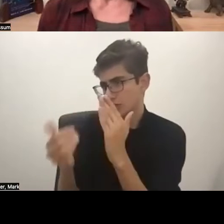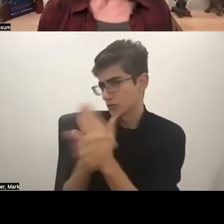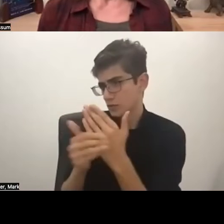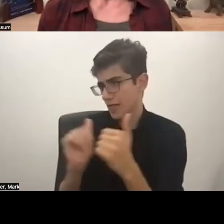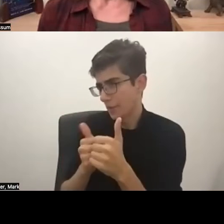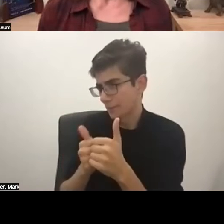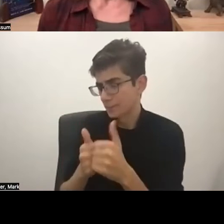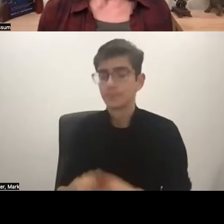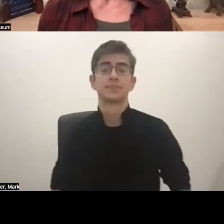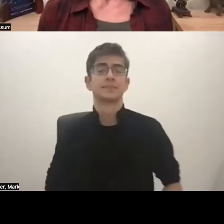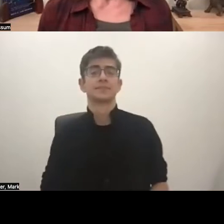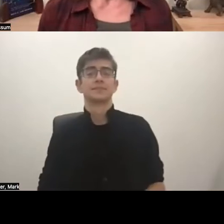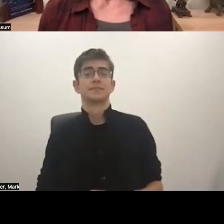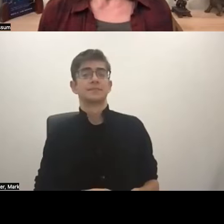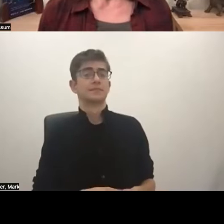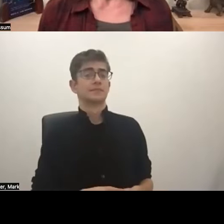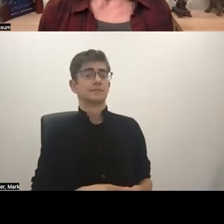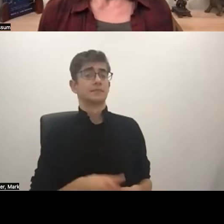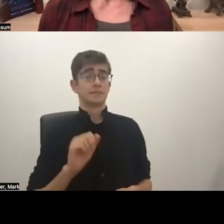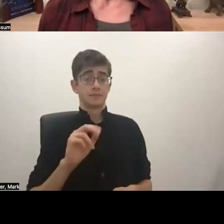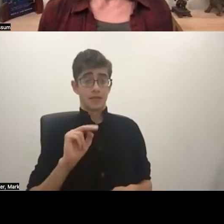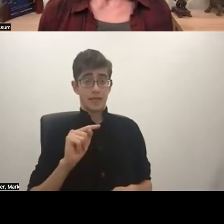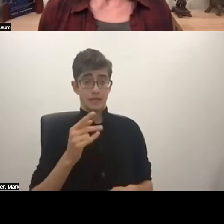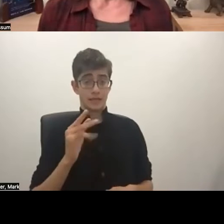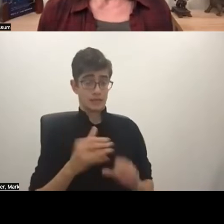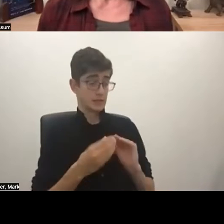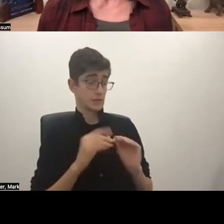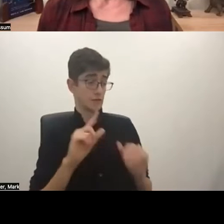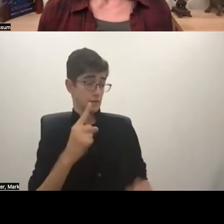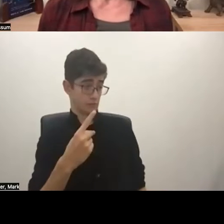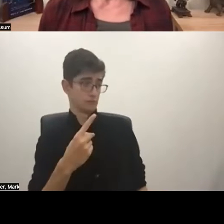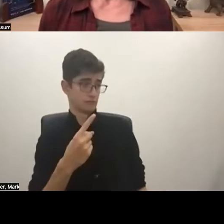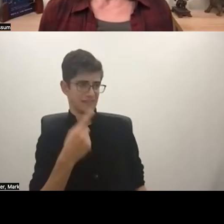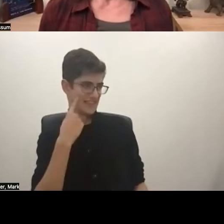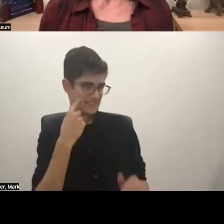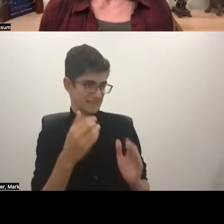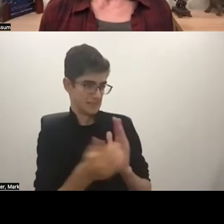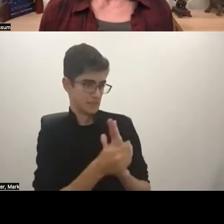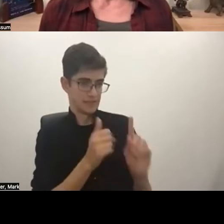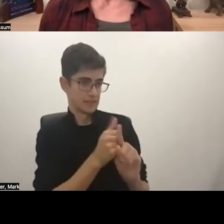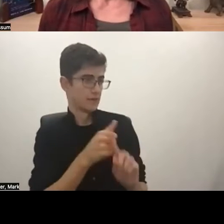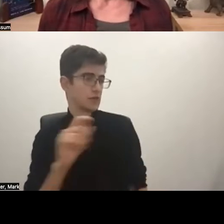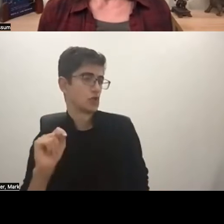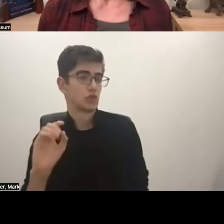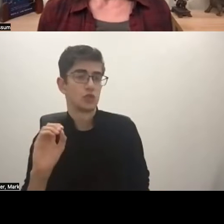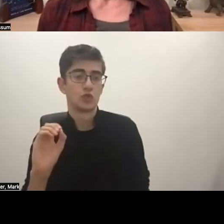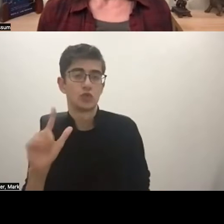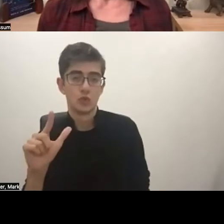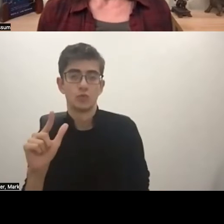Yeah, I would say first and foremost as a tool, and a tool that needs to be, at